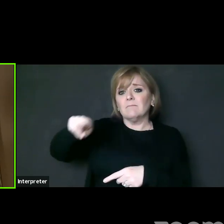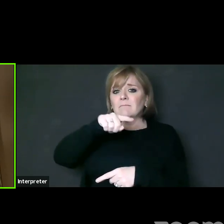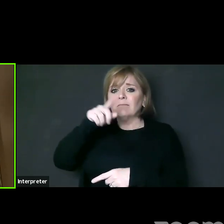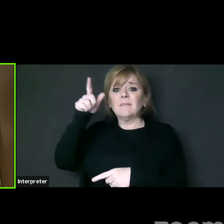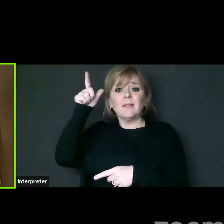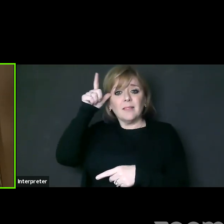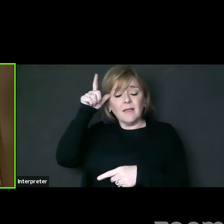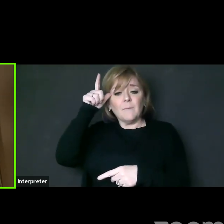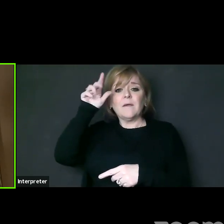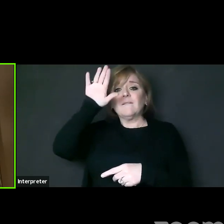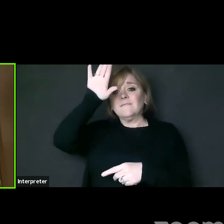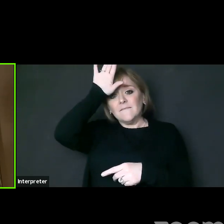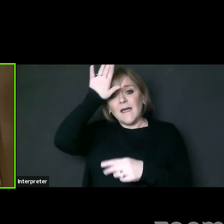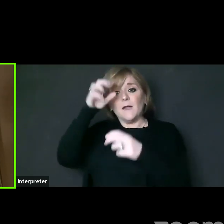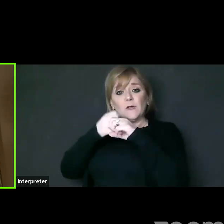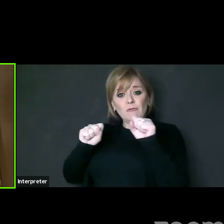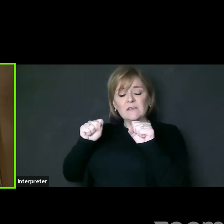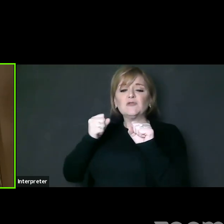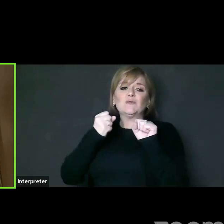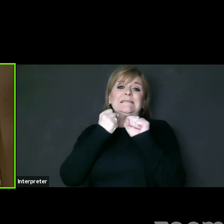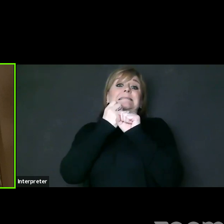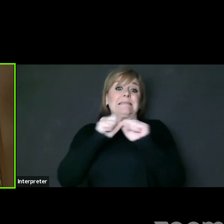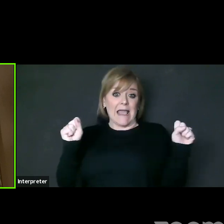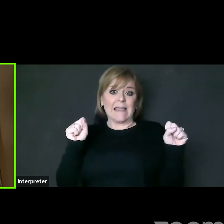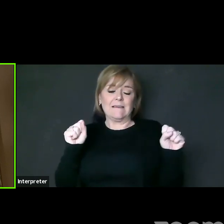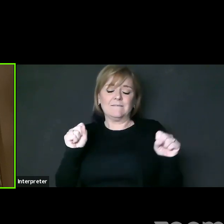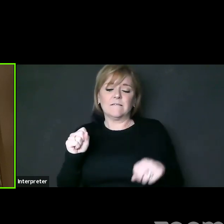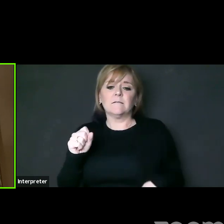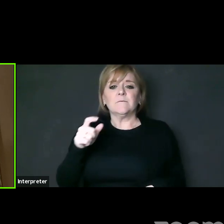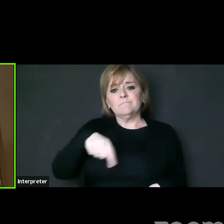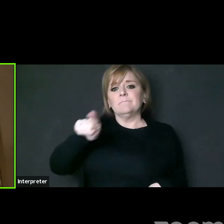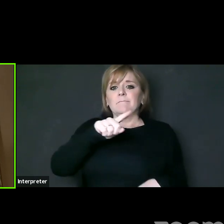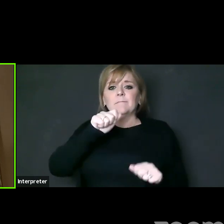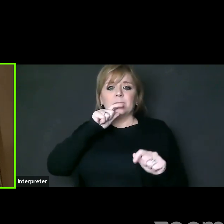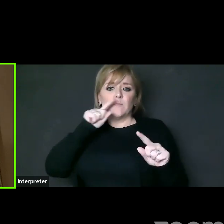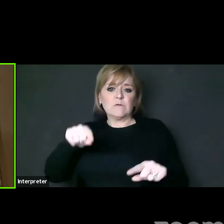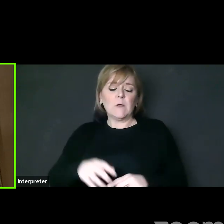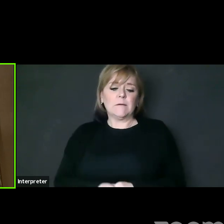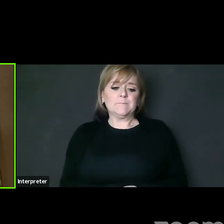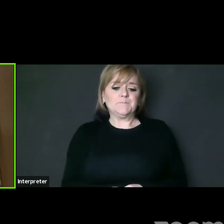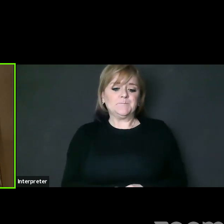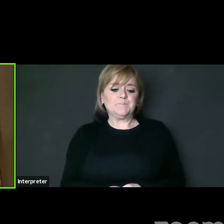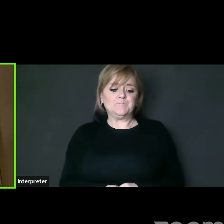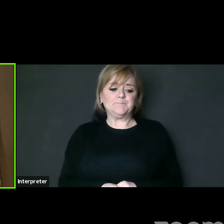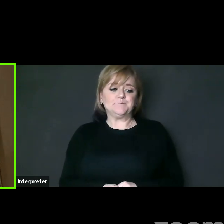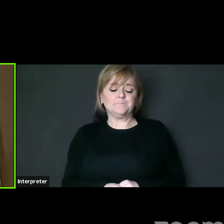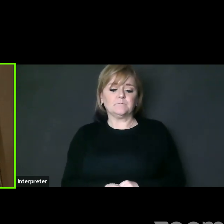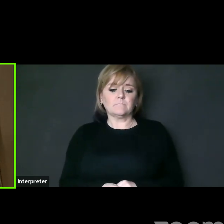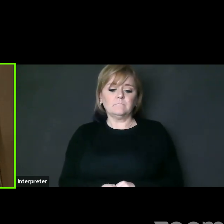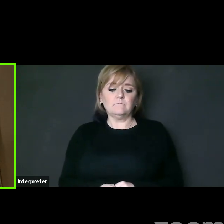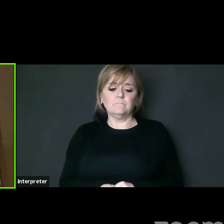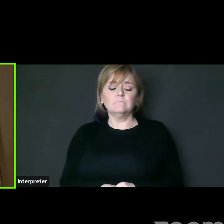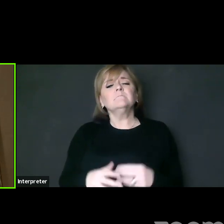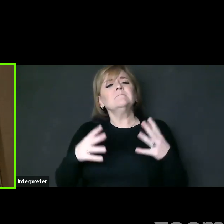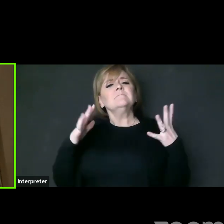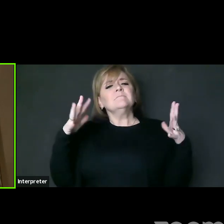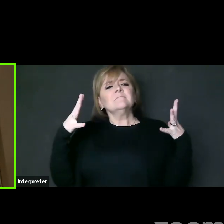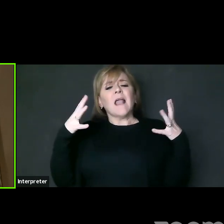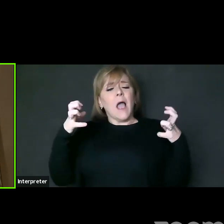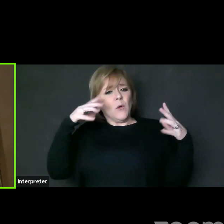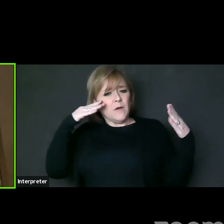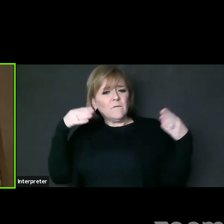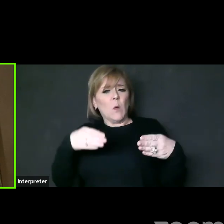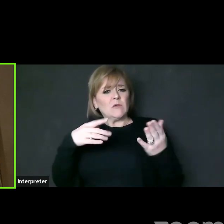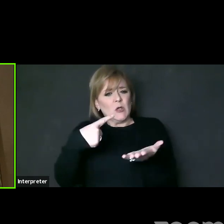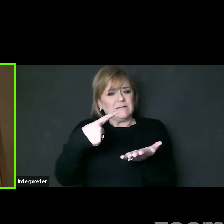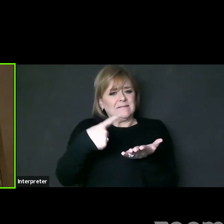and Rescue safe so they can respond when we very most need them. I want to talk about testing. I want to continue